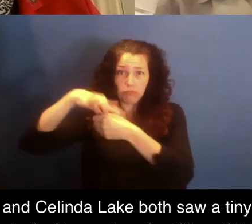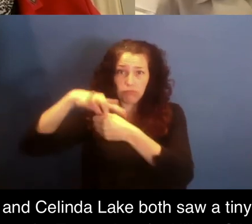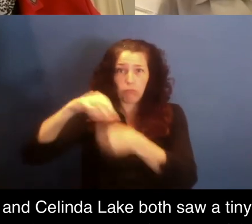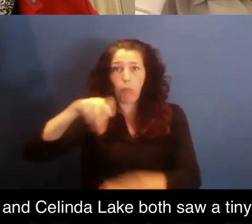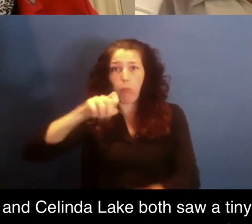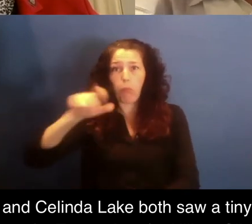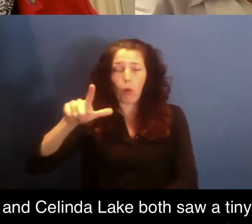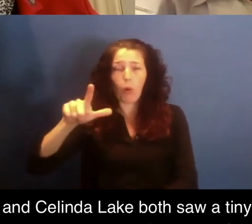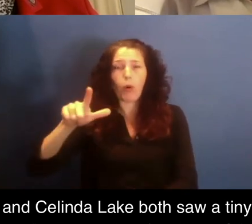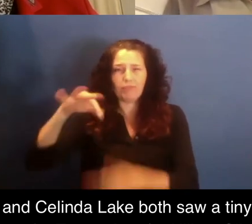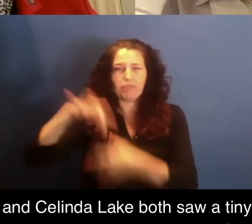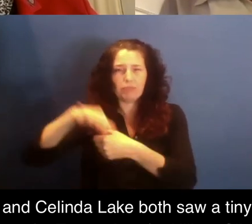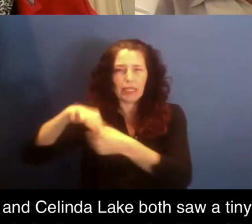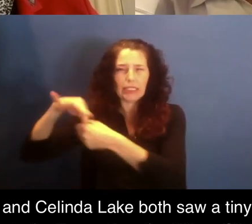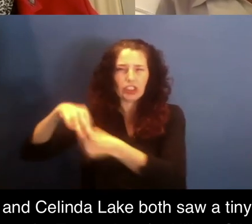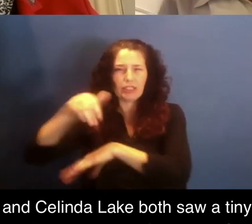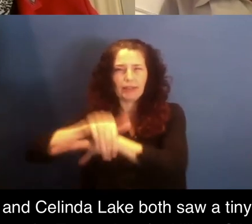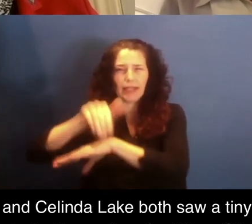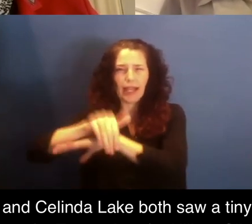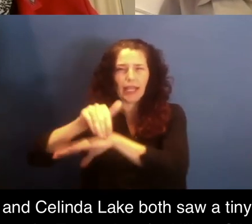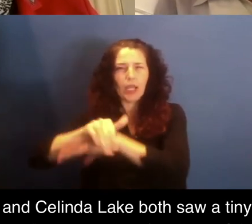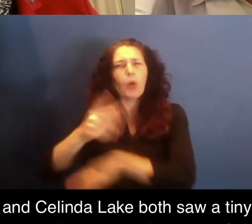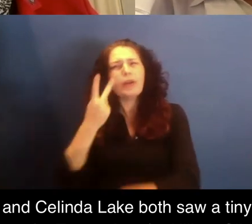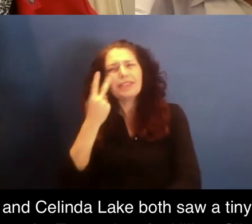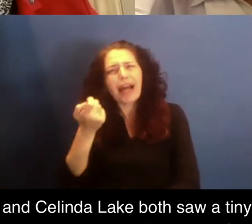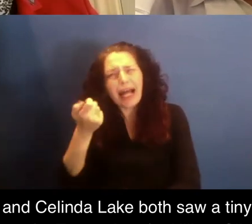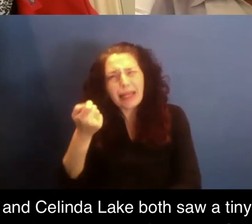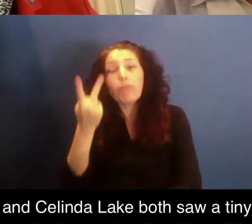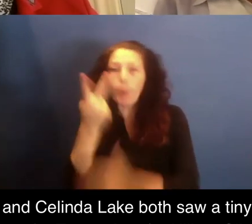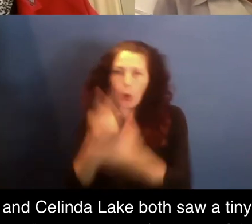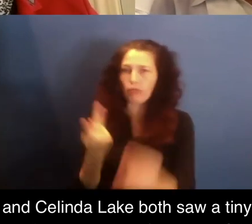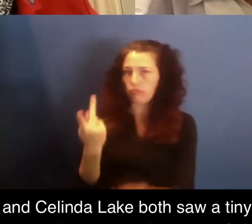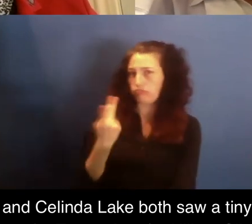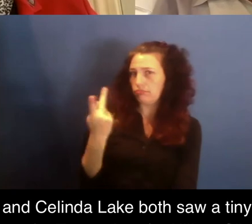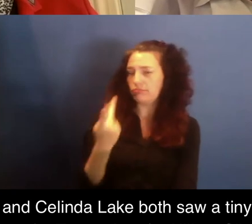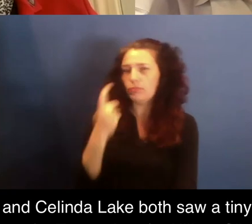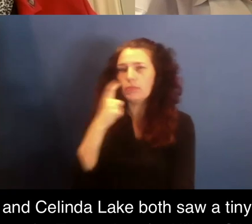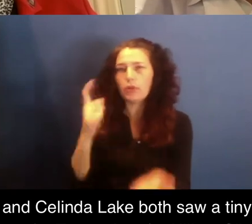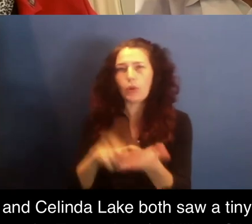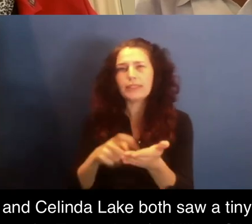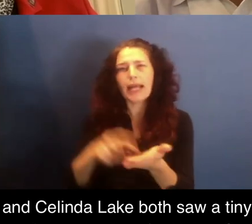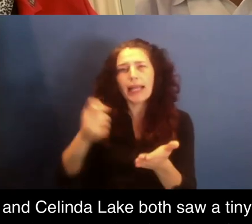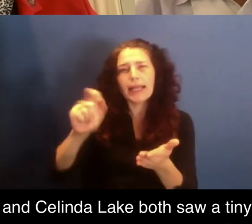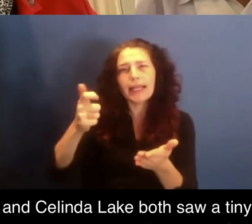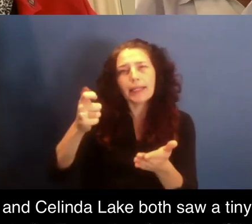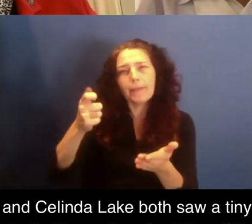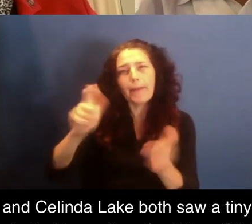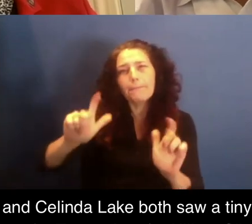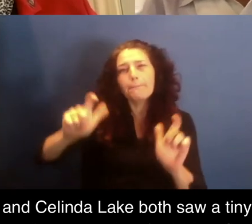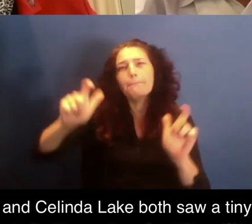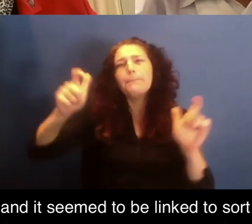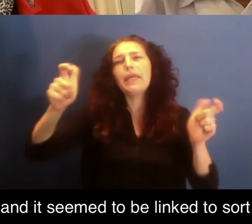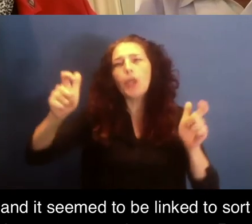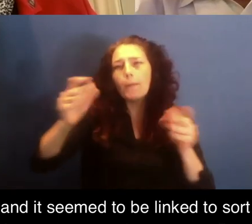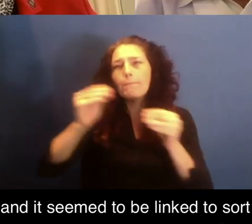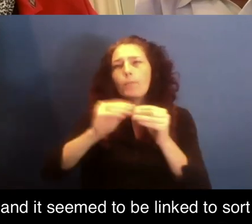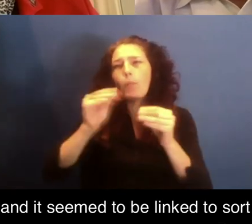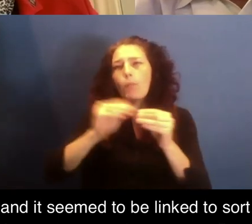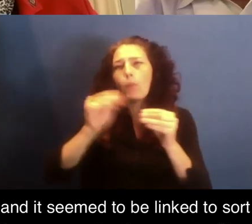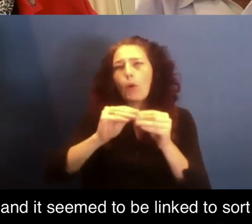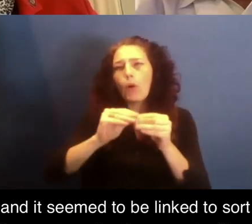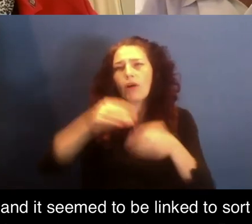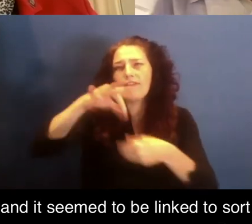you and Celinda Lake both saw a tiny, uh, larger vote for Trump than, uh, for Hillary Clinton.